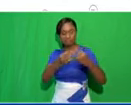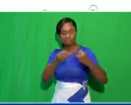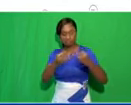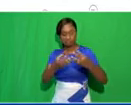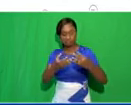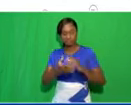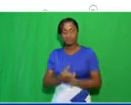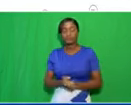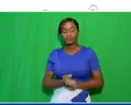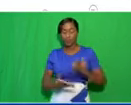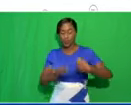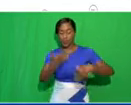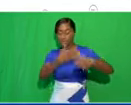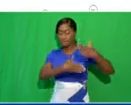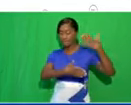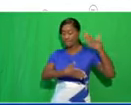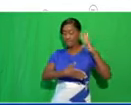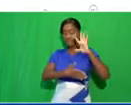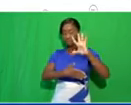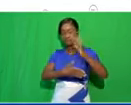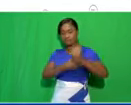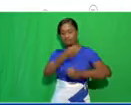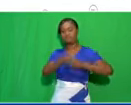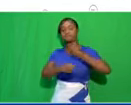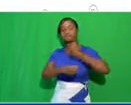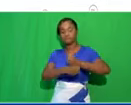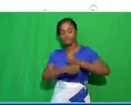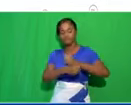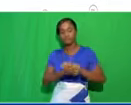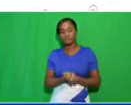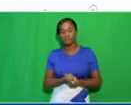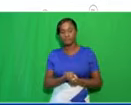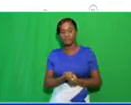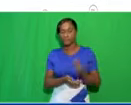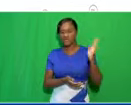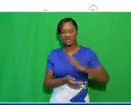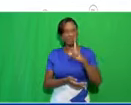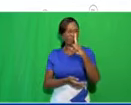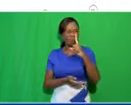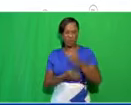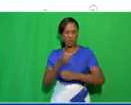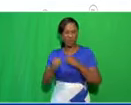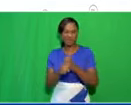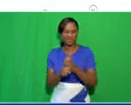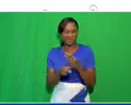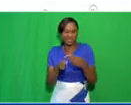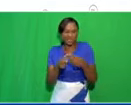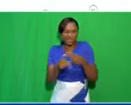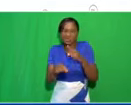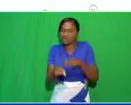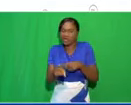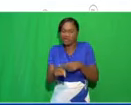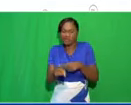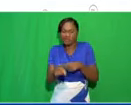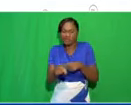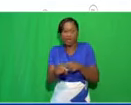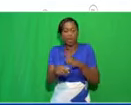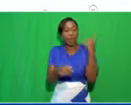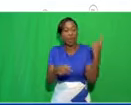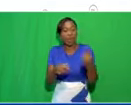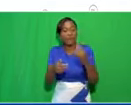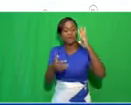actually track for the 5 years the particular data. So we never take a year, because a year will give you 1 point. We don't always